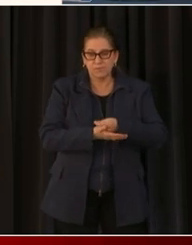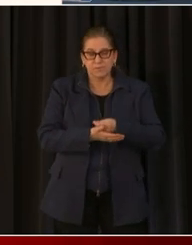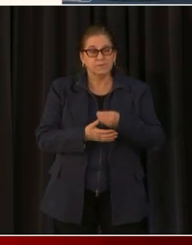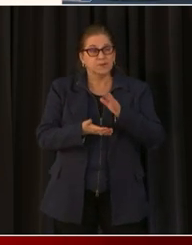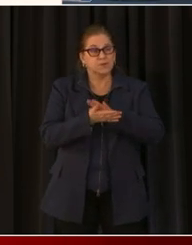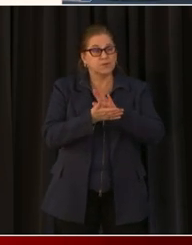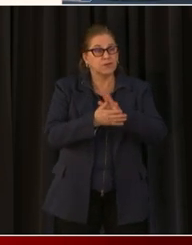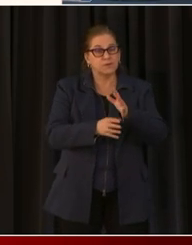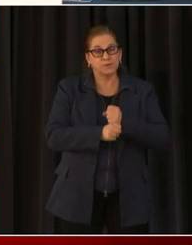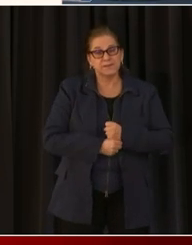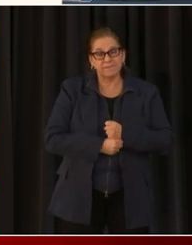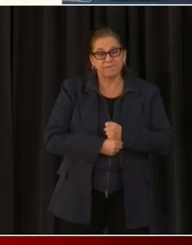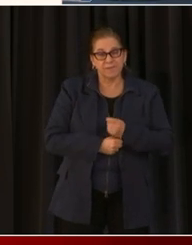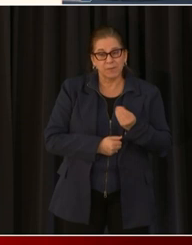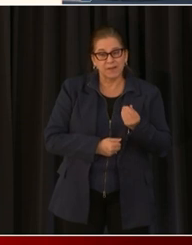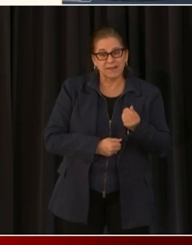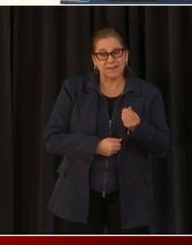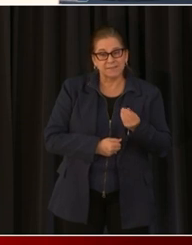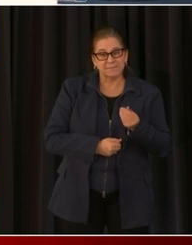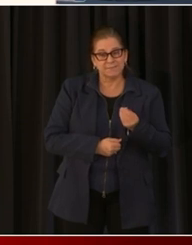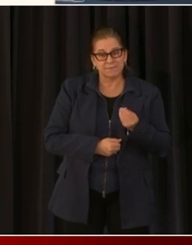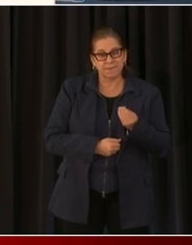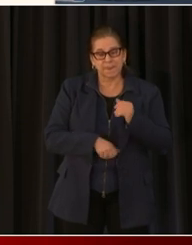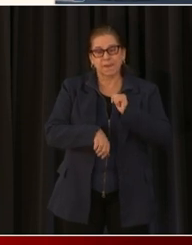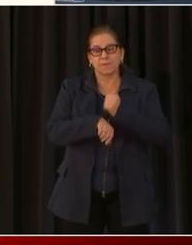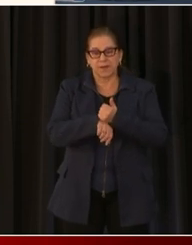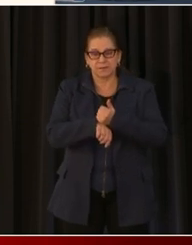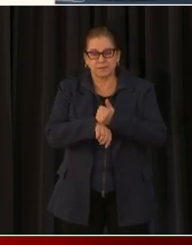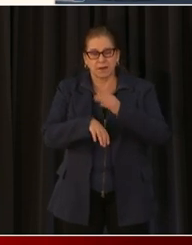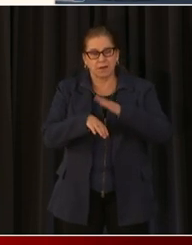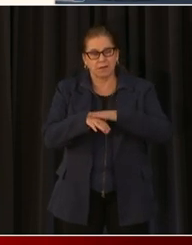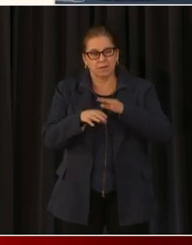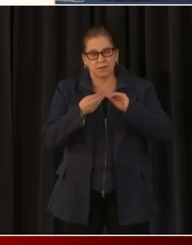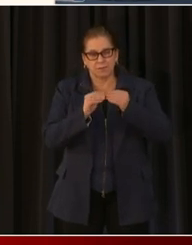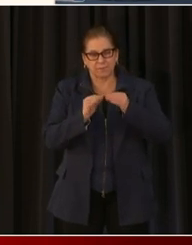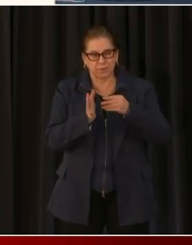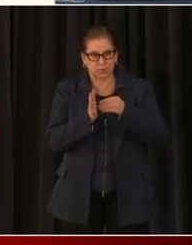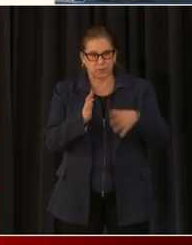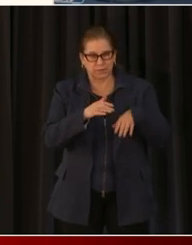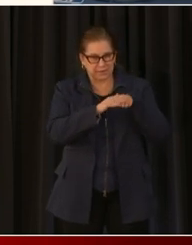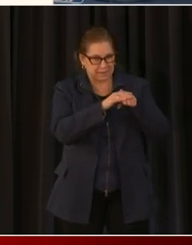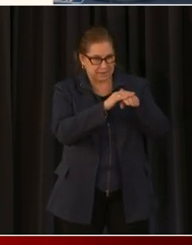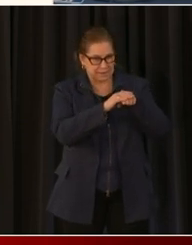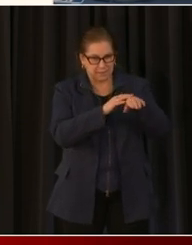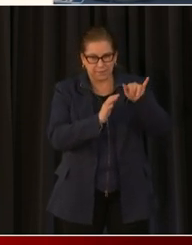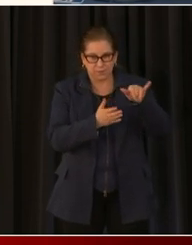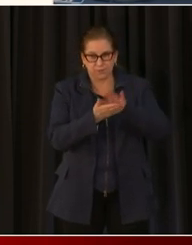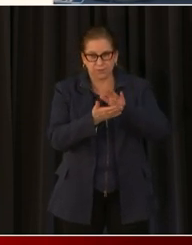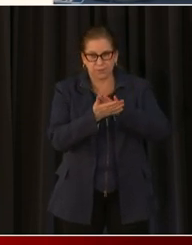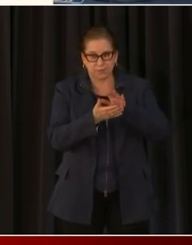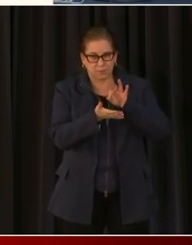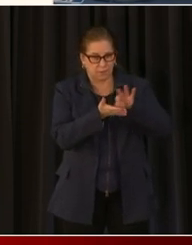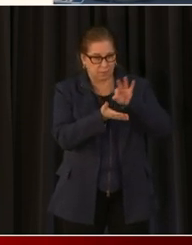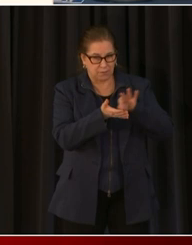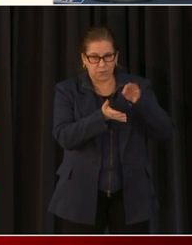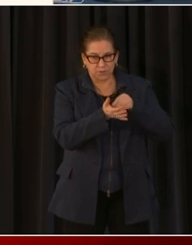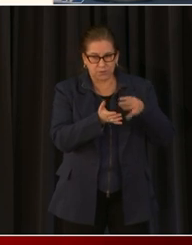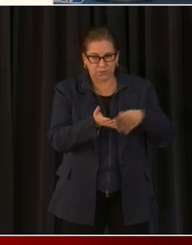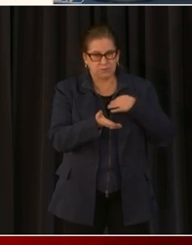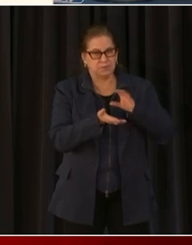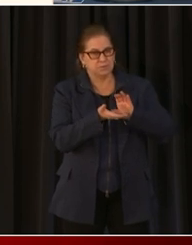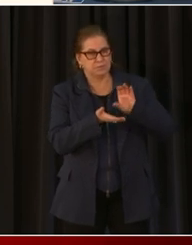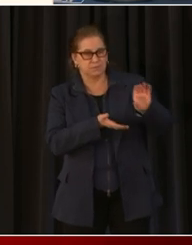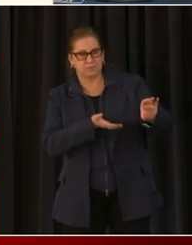schools receiving their initial budgets that are based on their enrollment for the school year. And then we account for